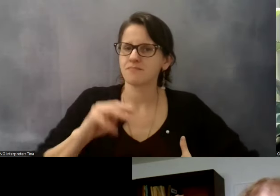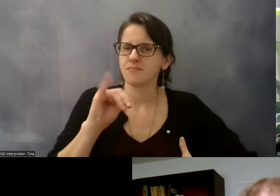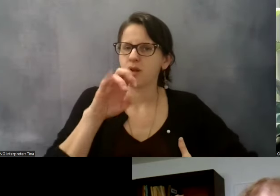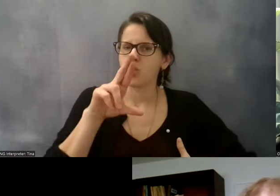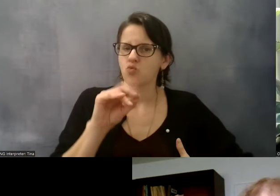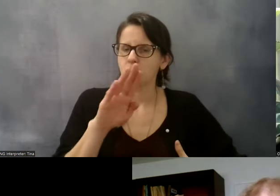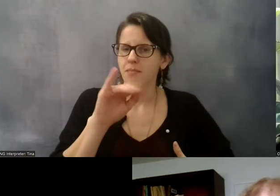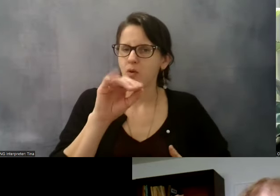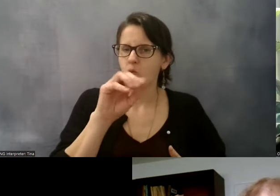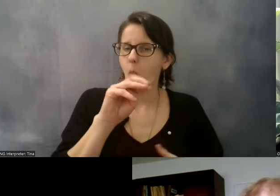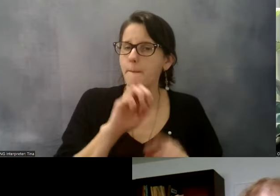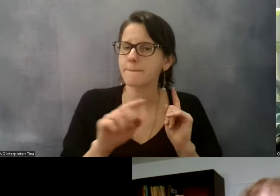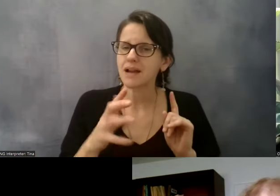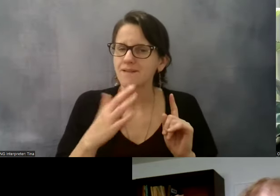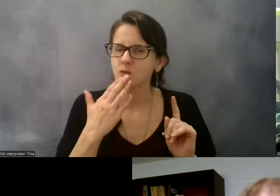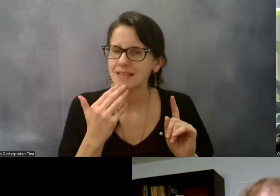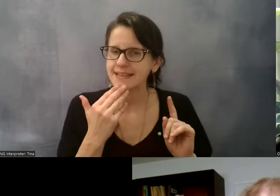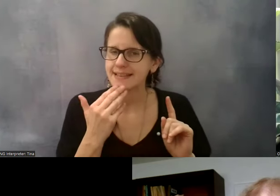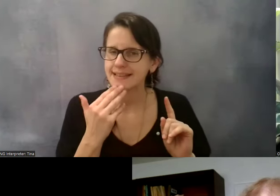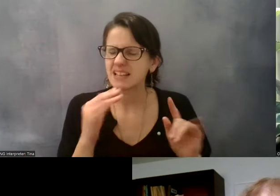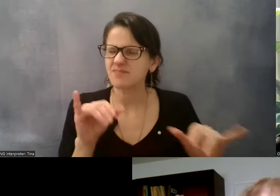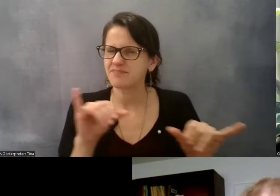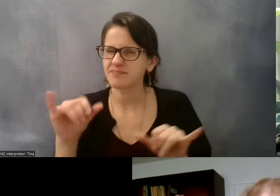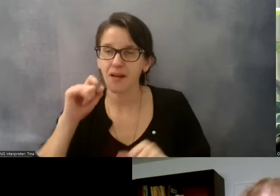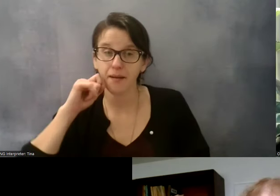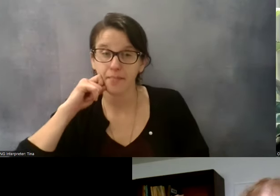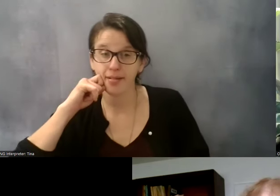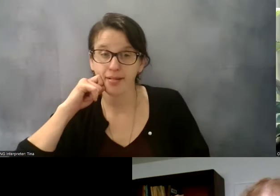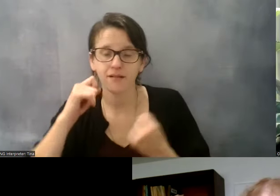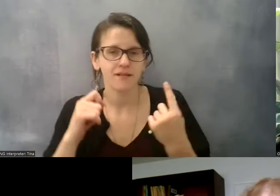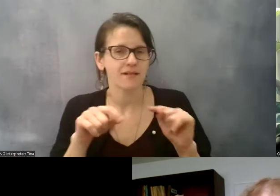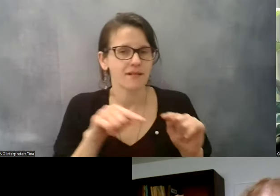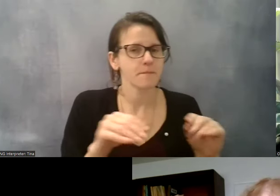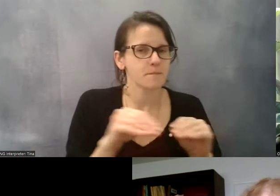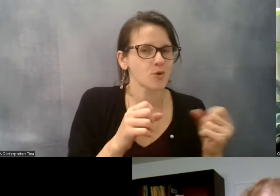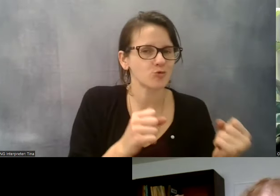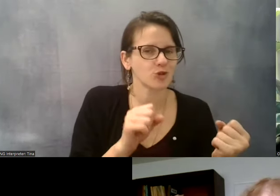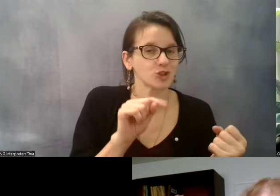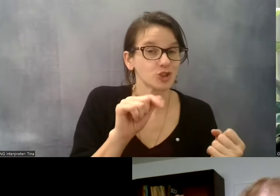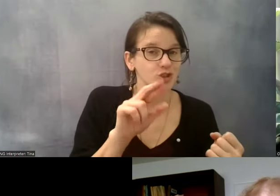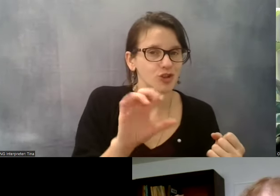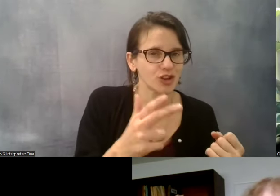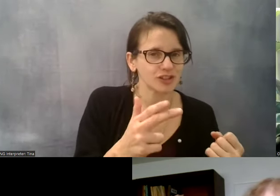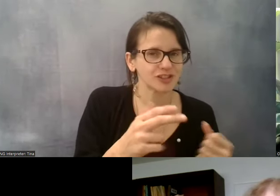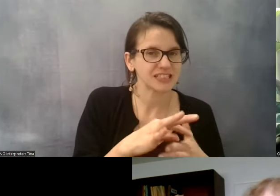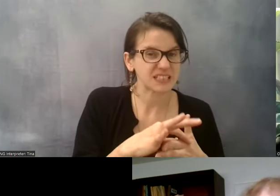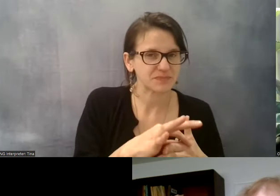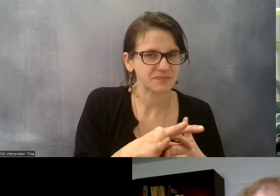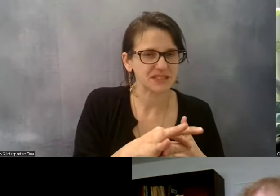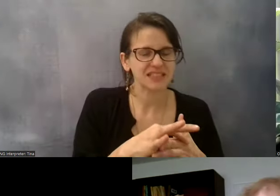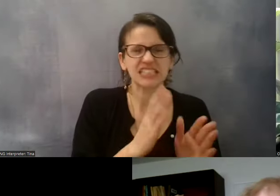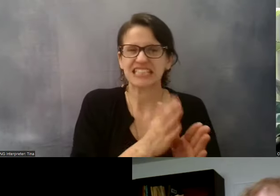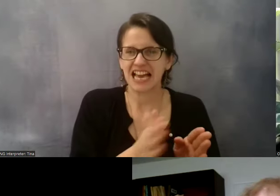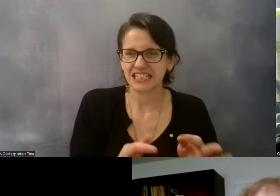like a little bit like an apple, but it's also got a little more starch and substance, and it's great in salads. It's fun just